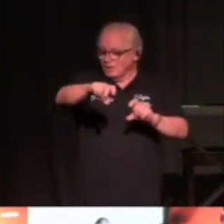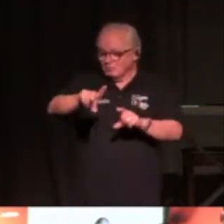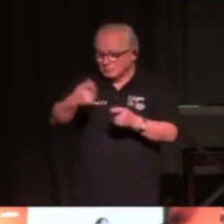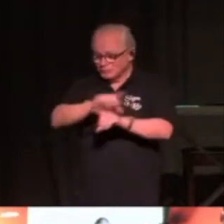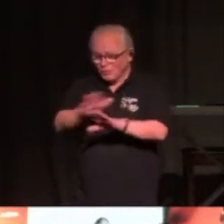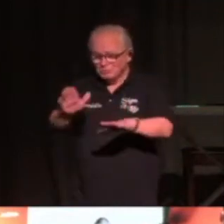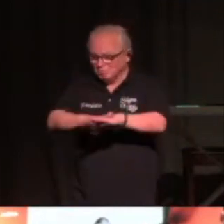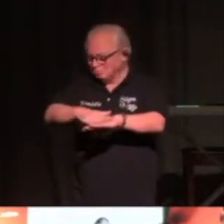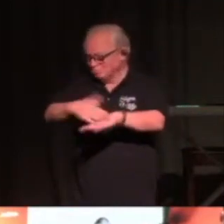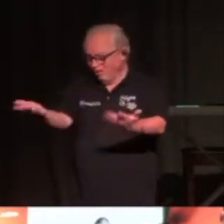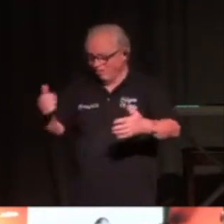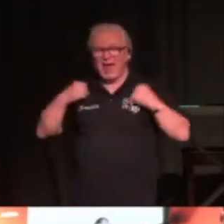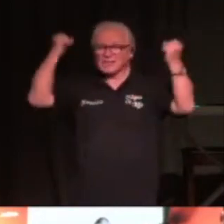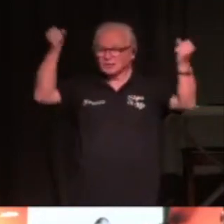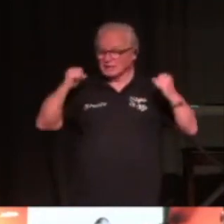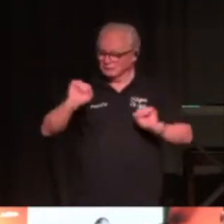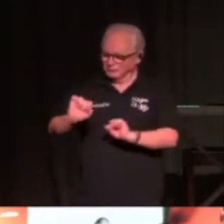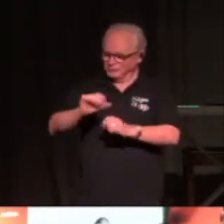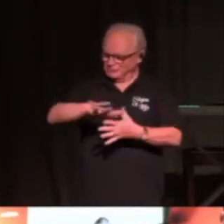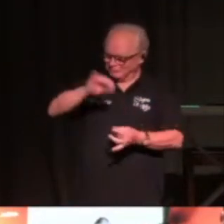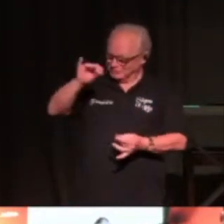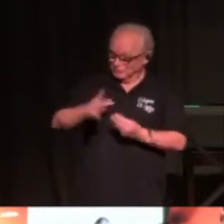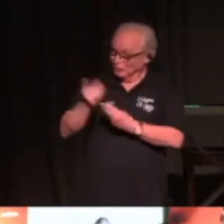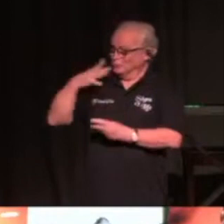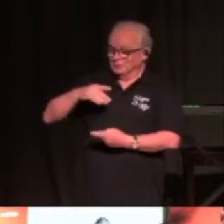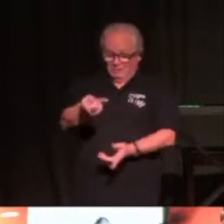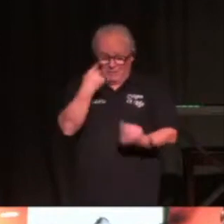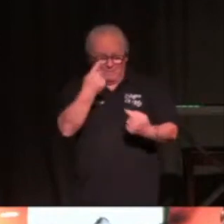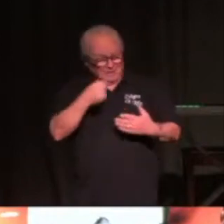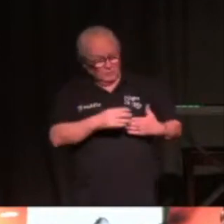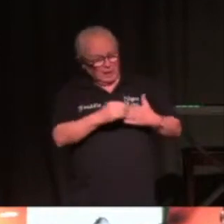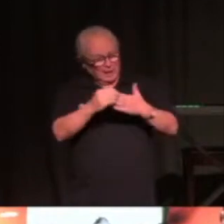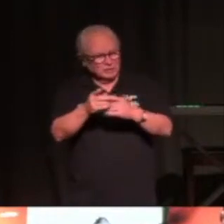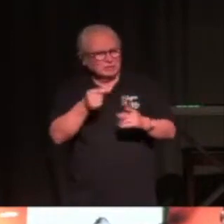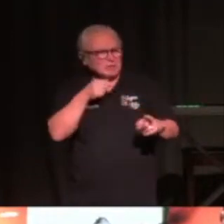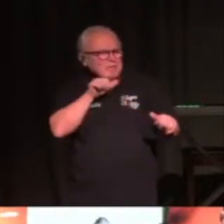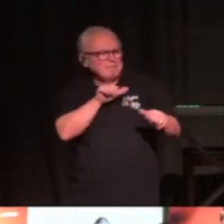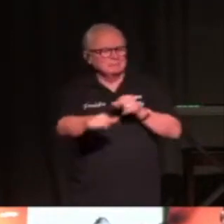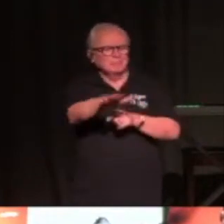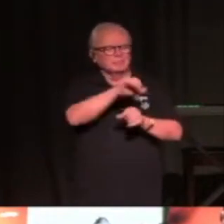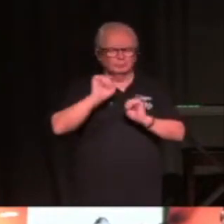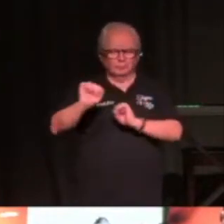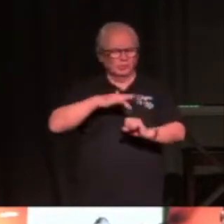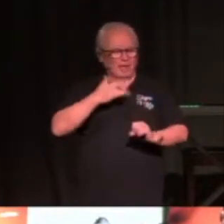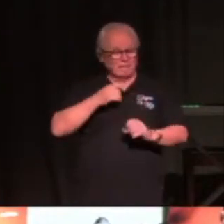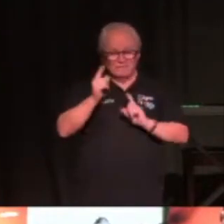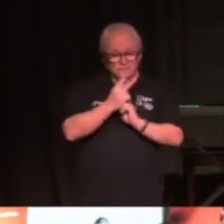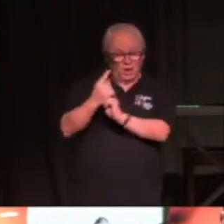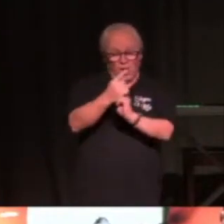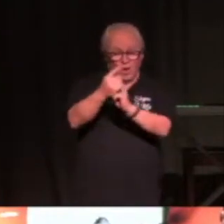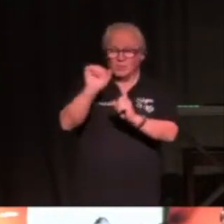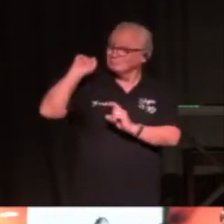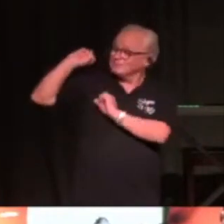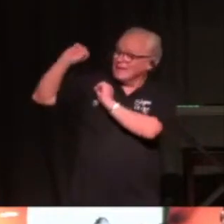God wants to shepherd you, protect you, get you to the grassiest parts of life. And if you will follow in his steps, and not your steps,